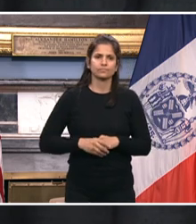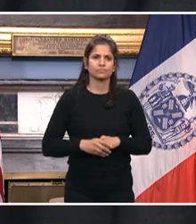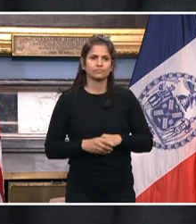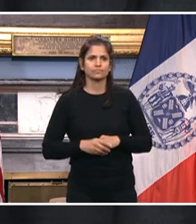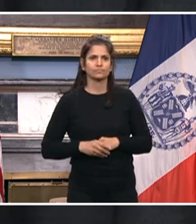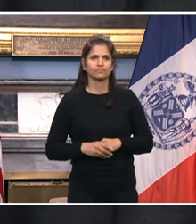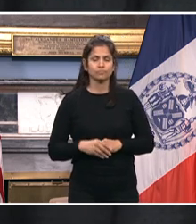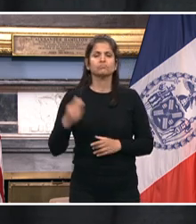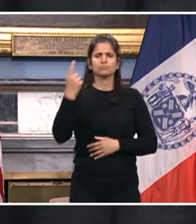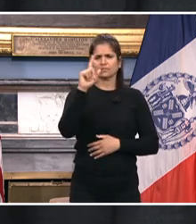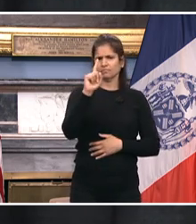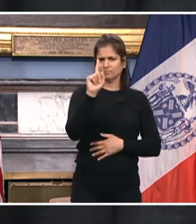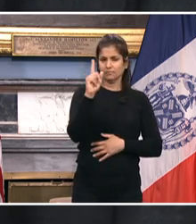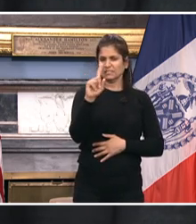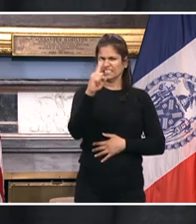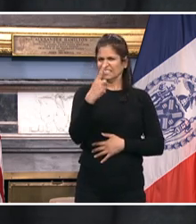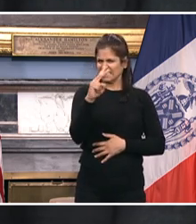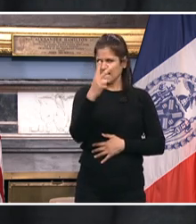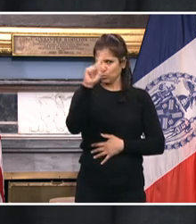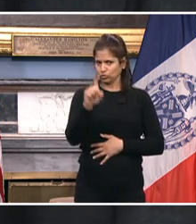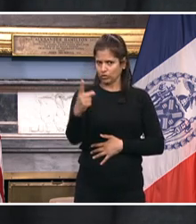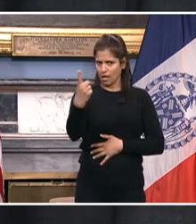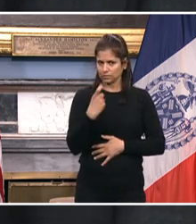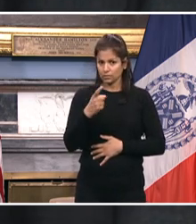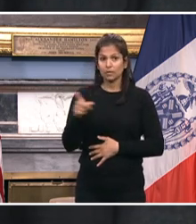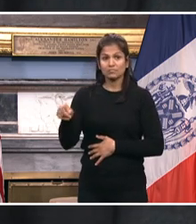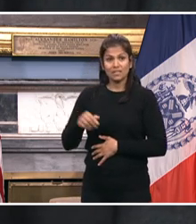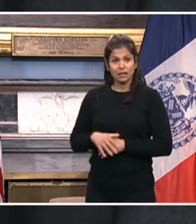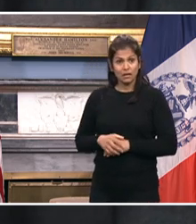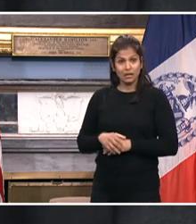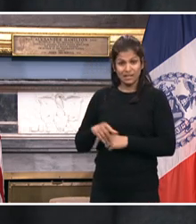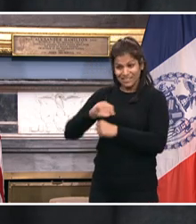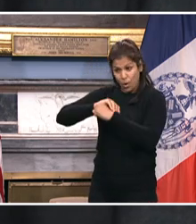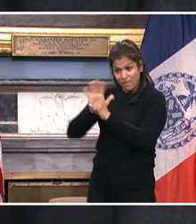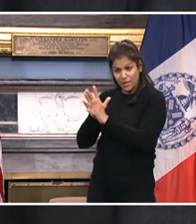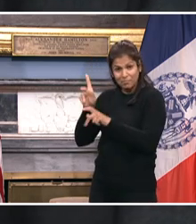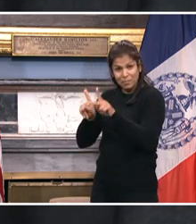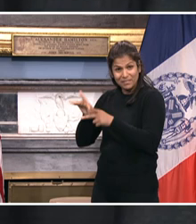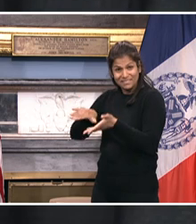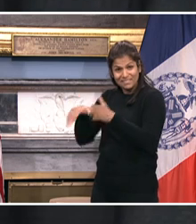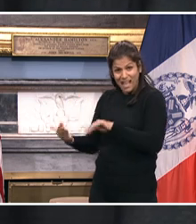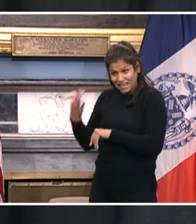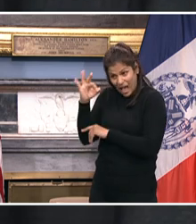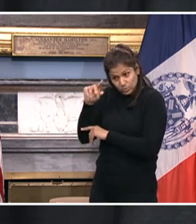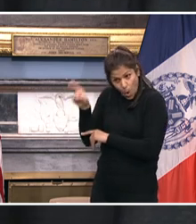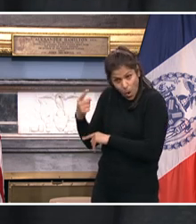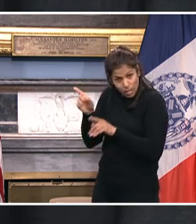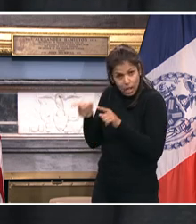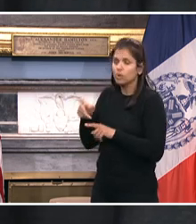of person who passes away. This is not a new procedure, is what I'm trying to make clear to you, that this is, and it's a